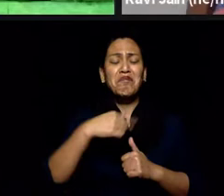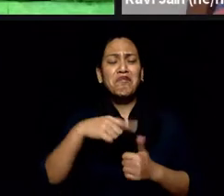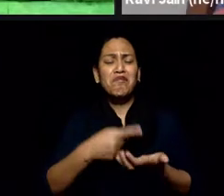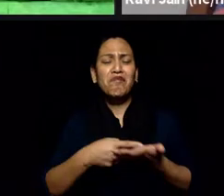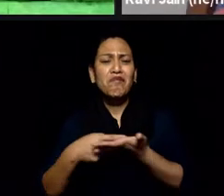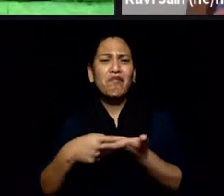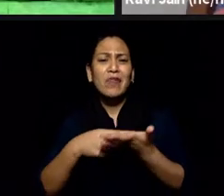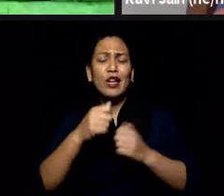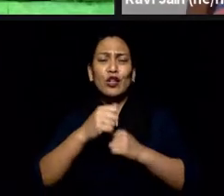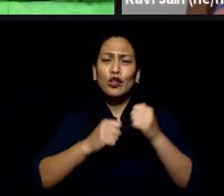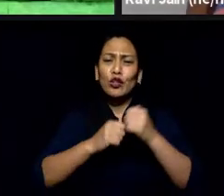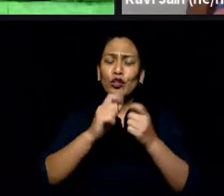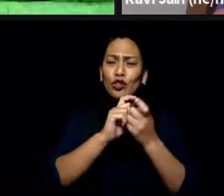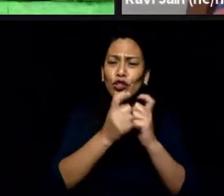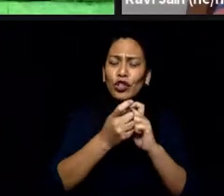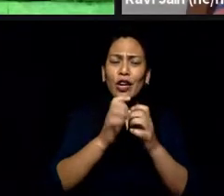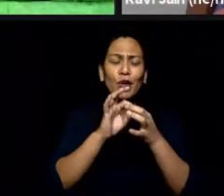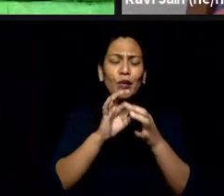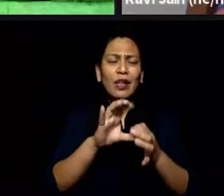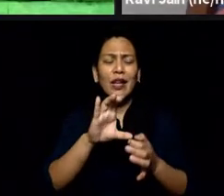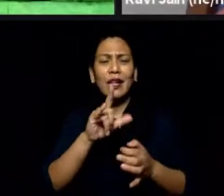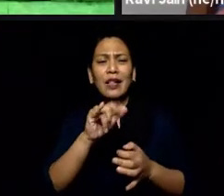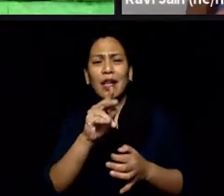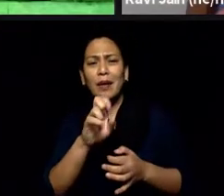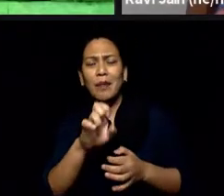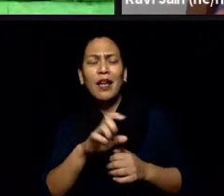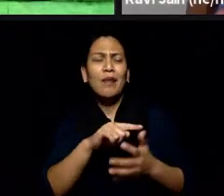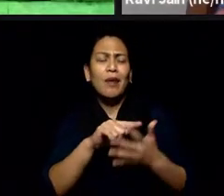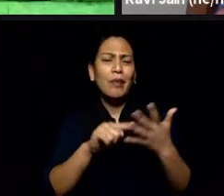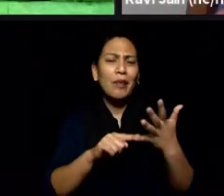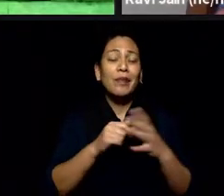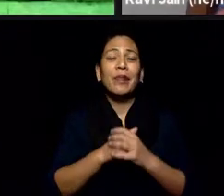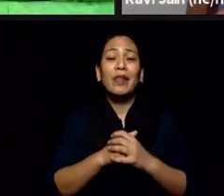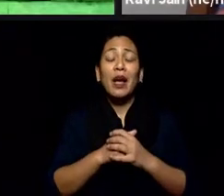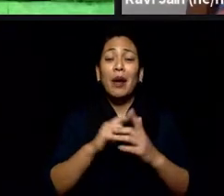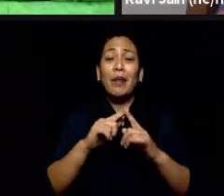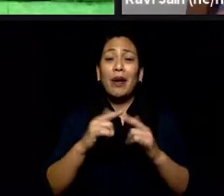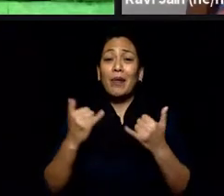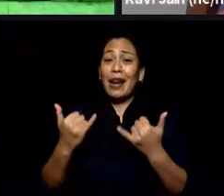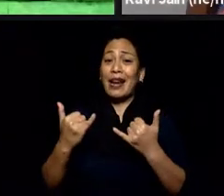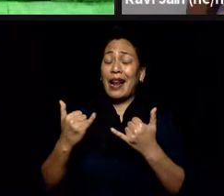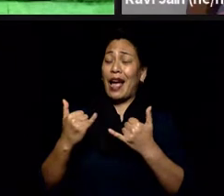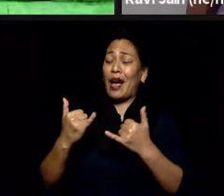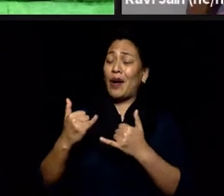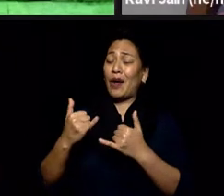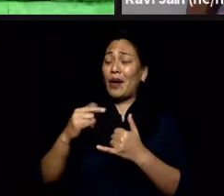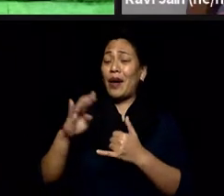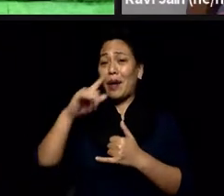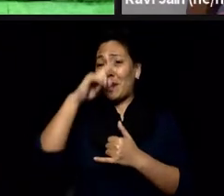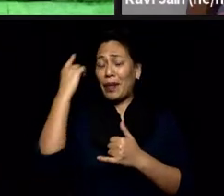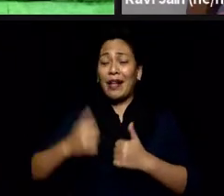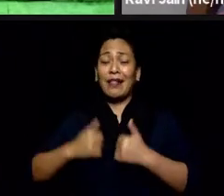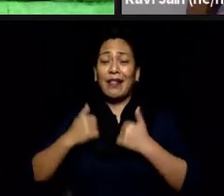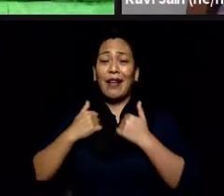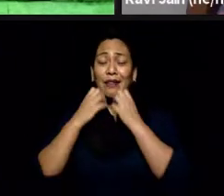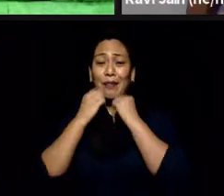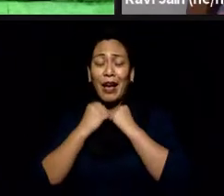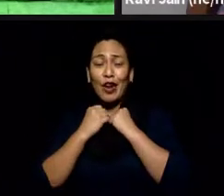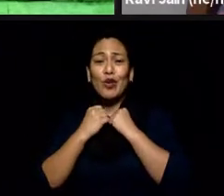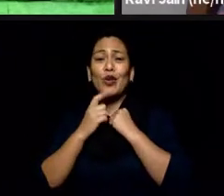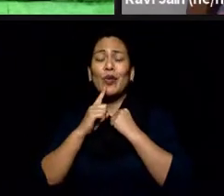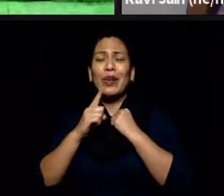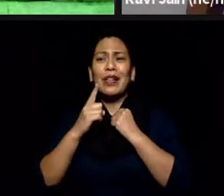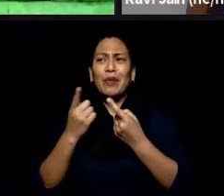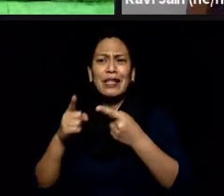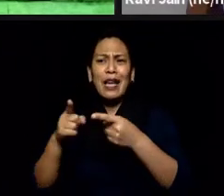structural change in regards to climate. And given all that's happening, in particular right now with the Black Lives Matter movement,